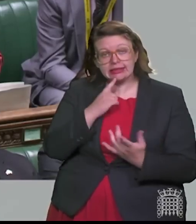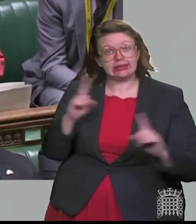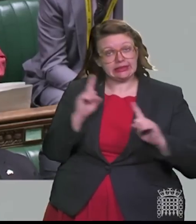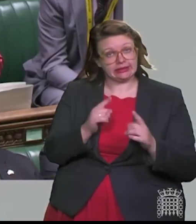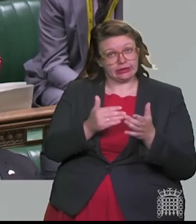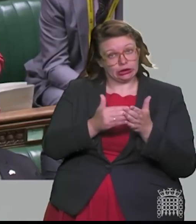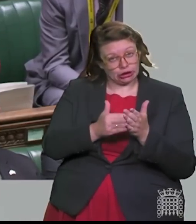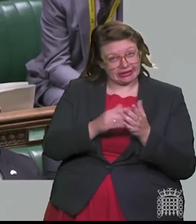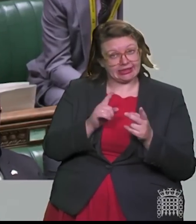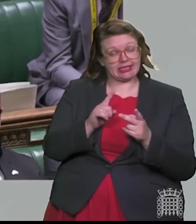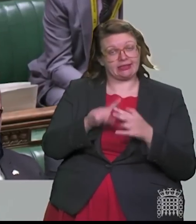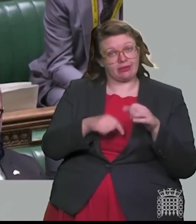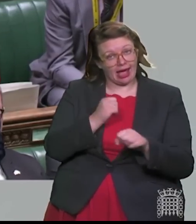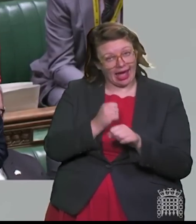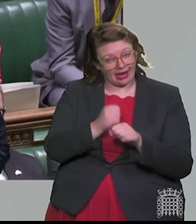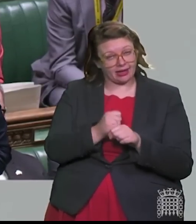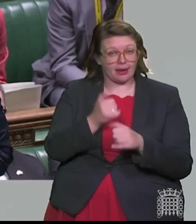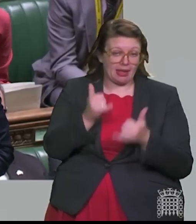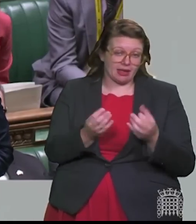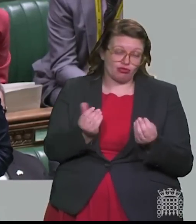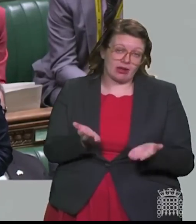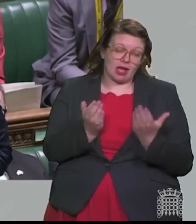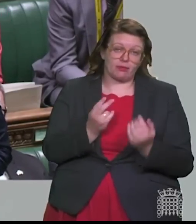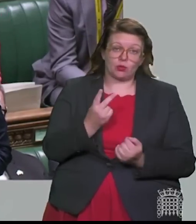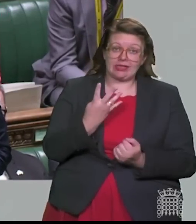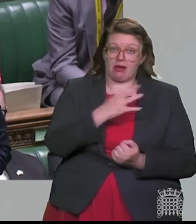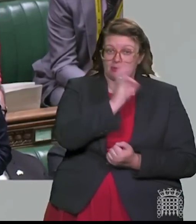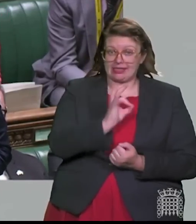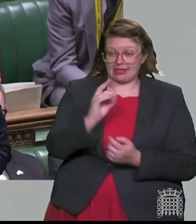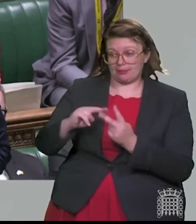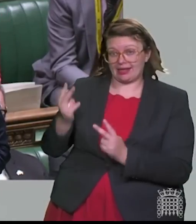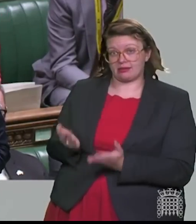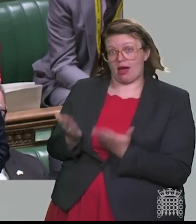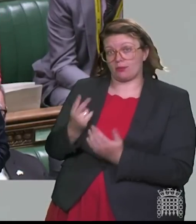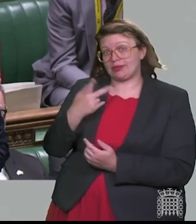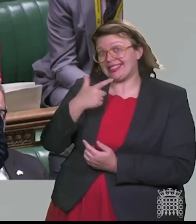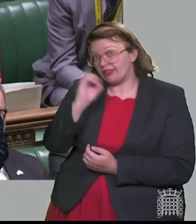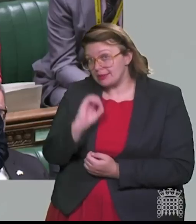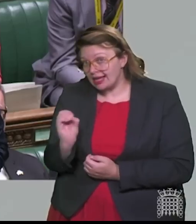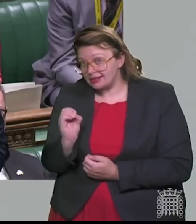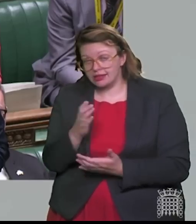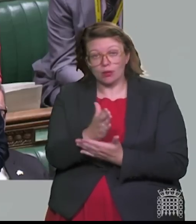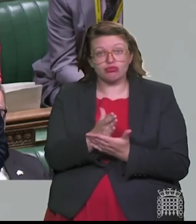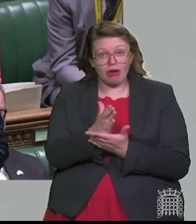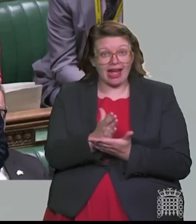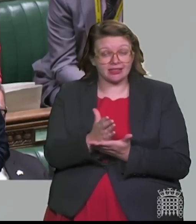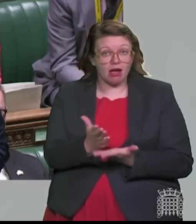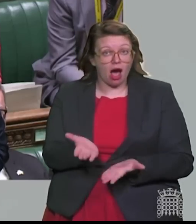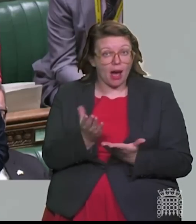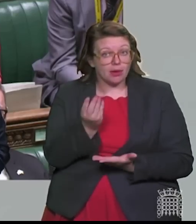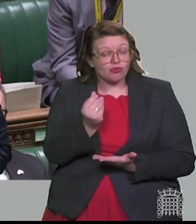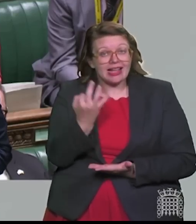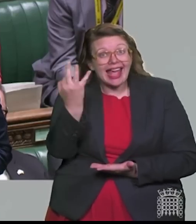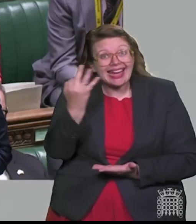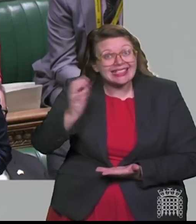up 29%. The price of pasta is up 27%. The price of a loaf of bread, 18%. Does